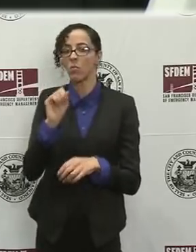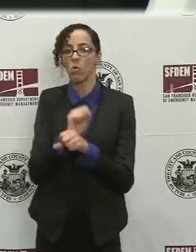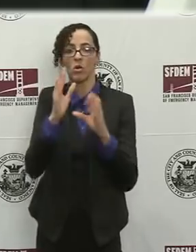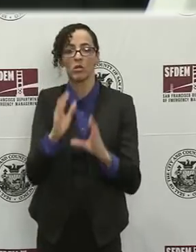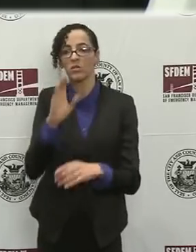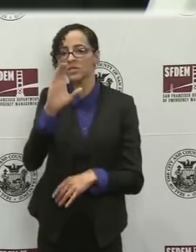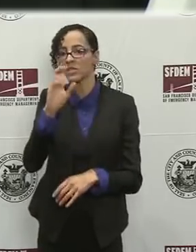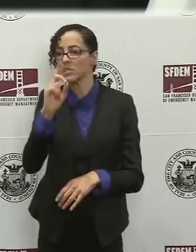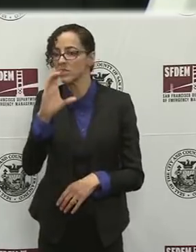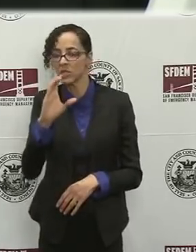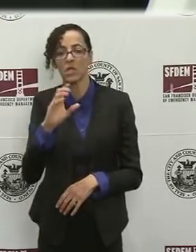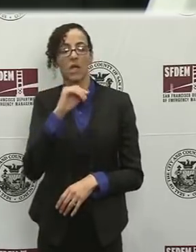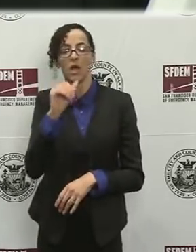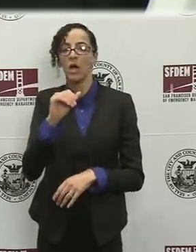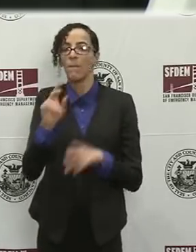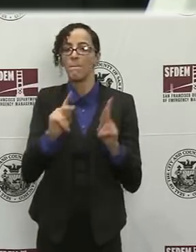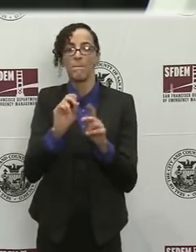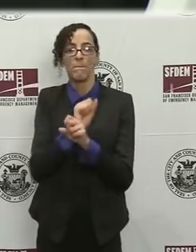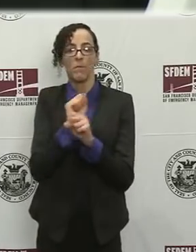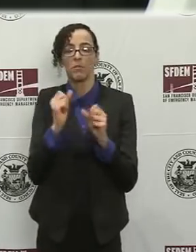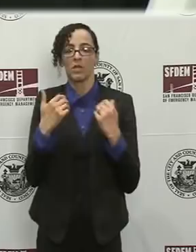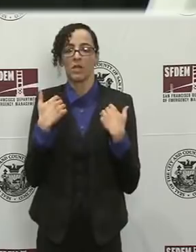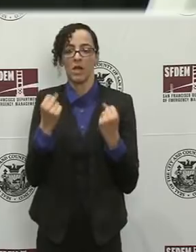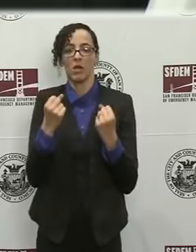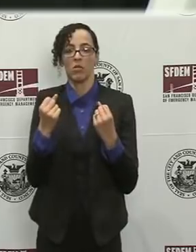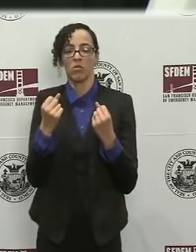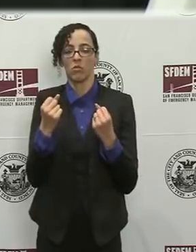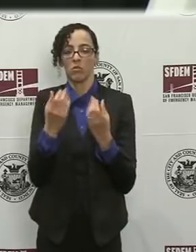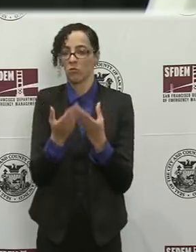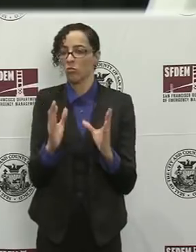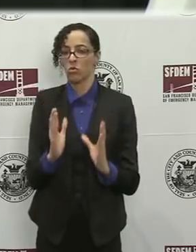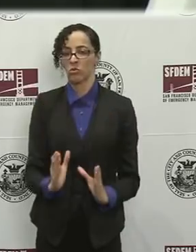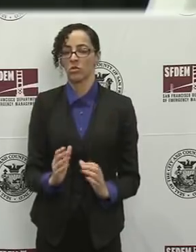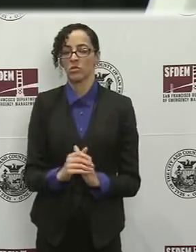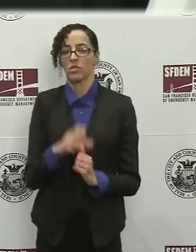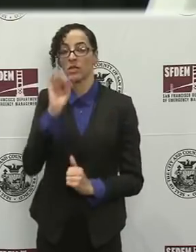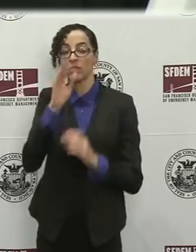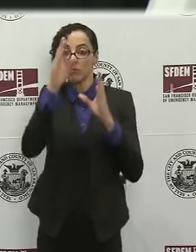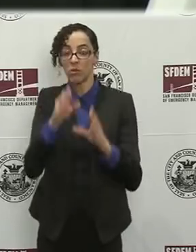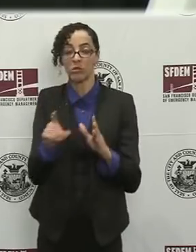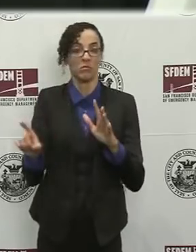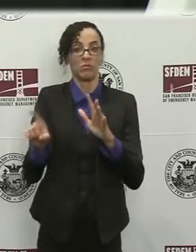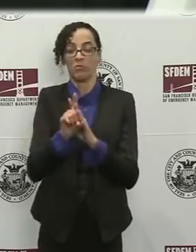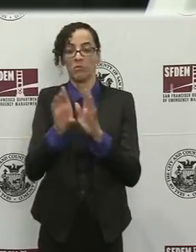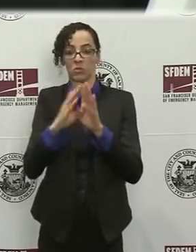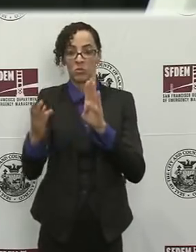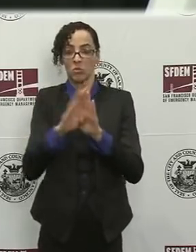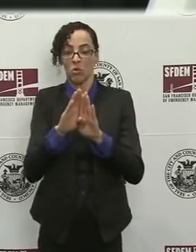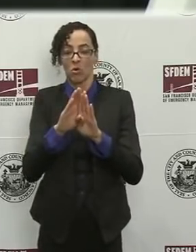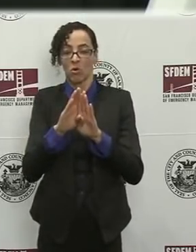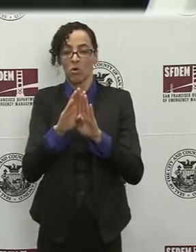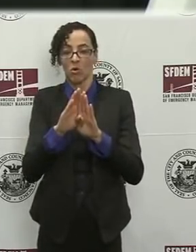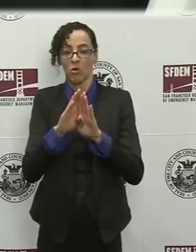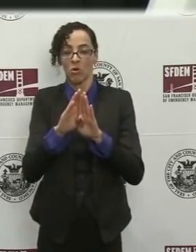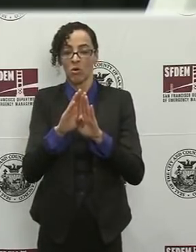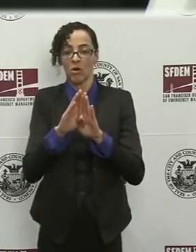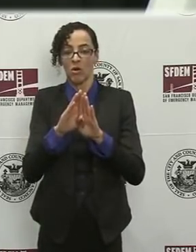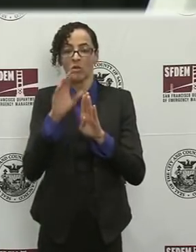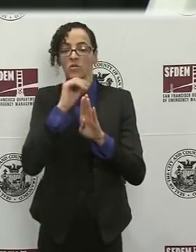at your door in a residential area, please don't open it. Don't let them in. Do not accept a mask. Call